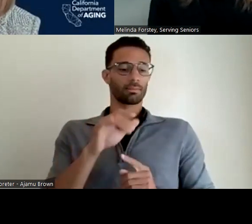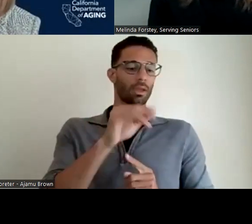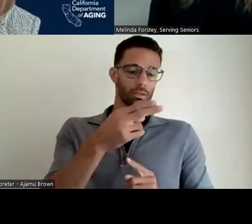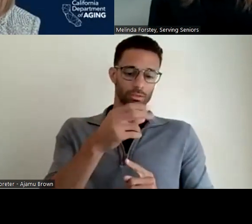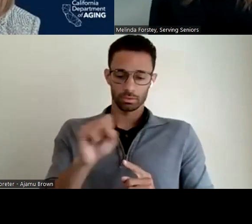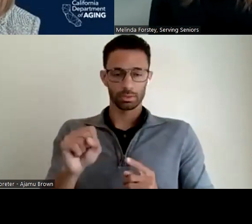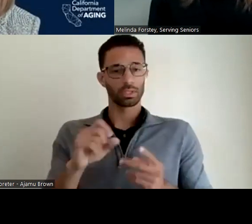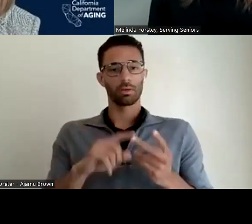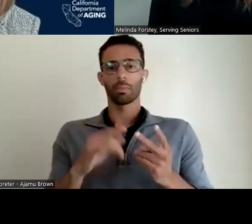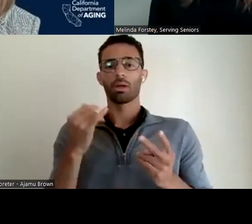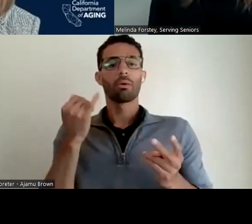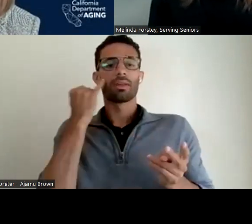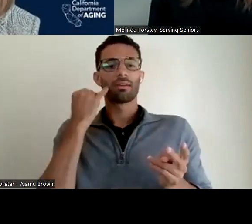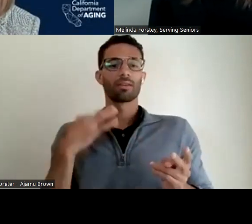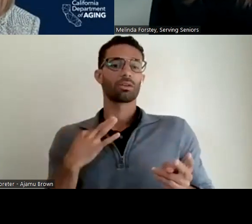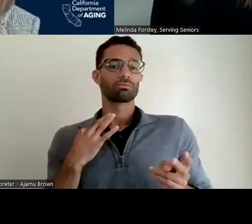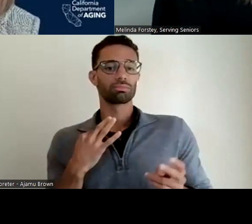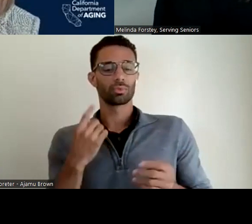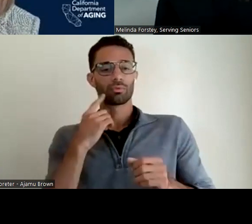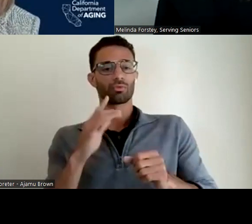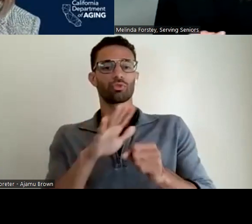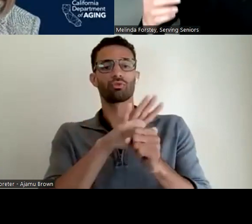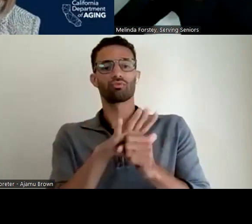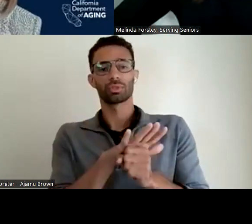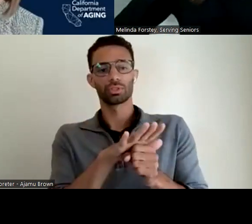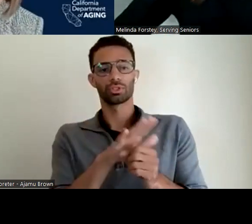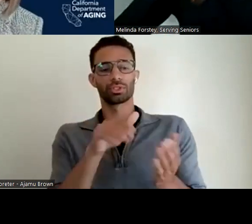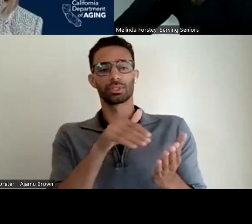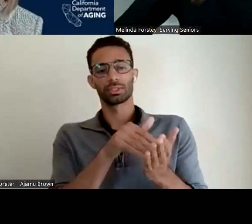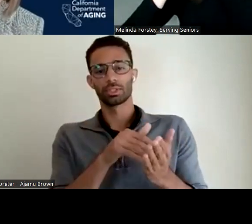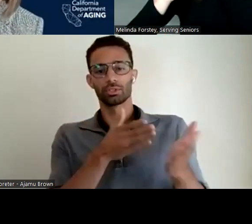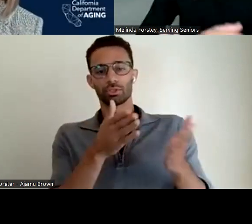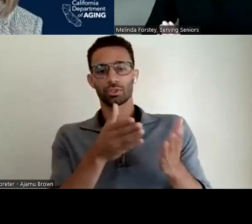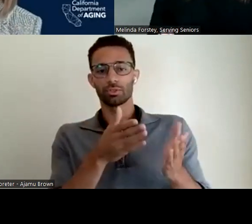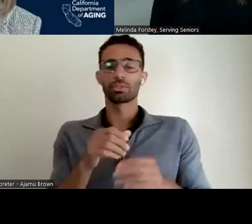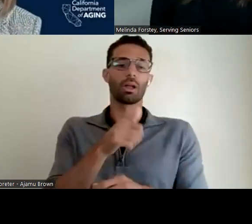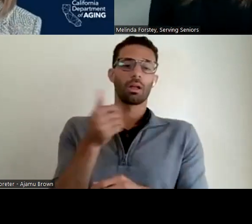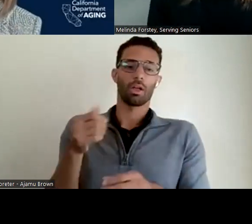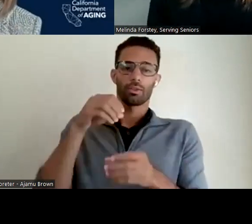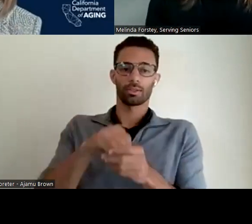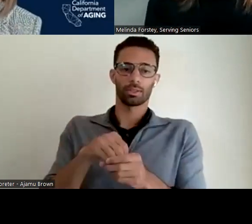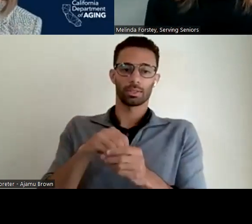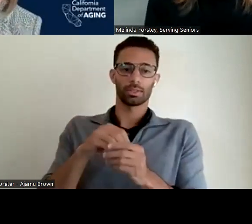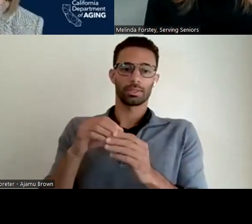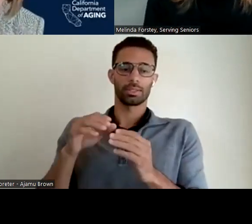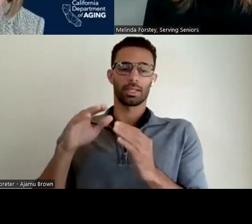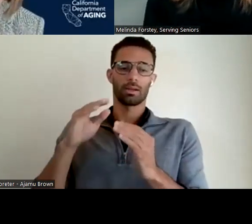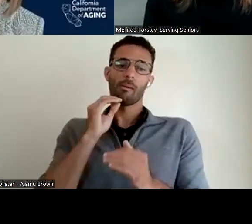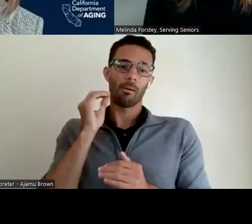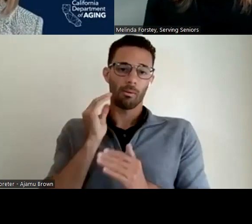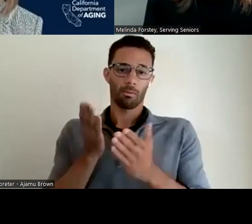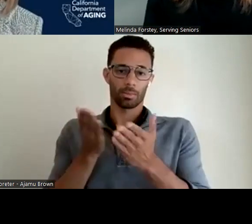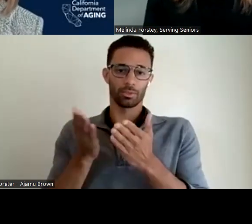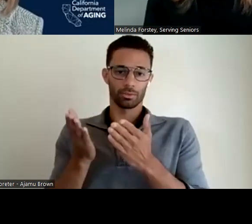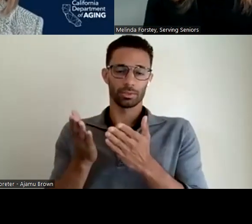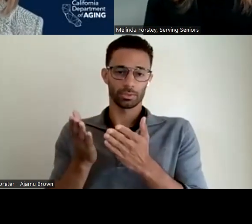eligible potentially for regional center services or some other in-home services through their managed care plan? And if